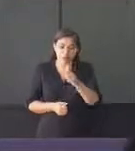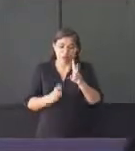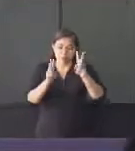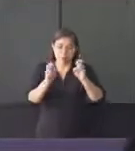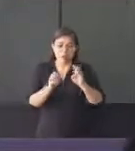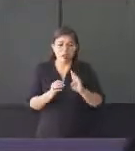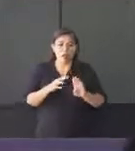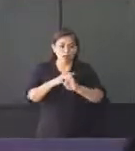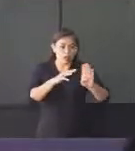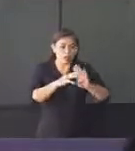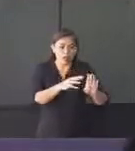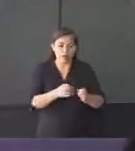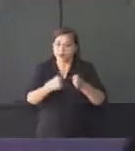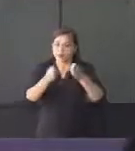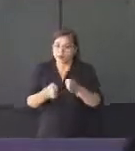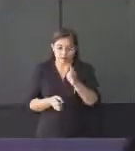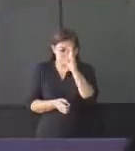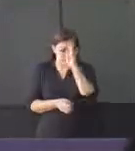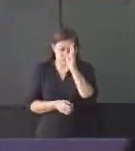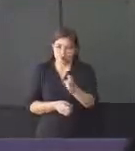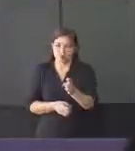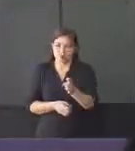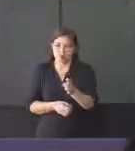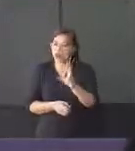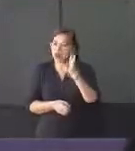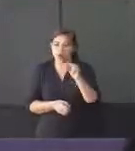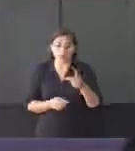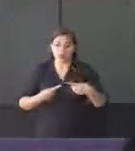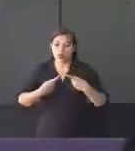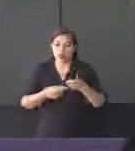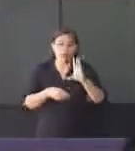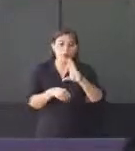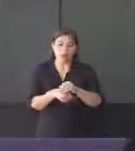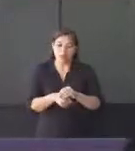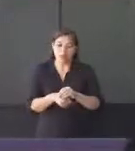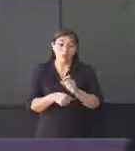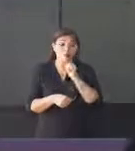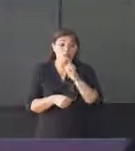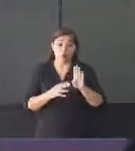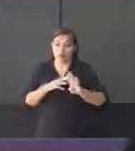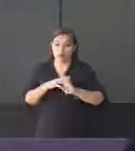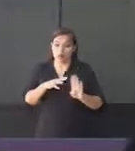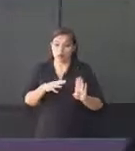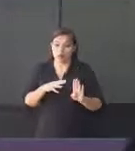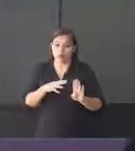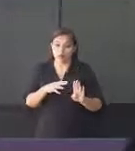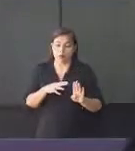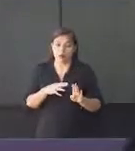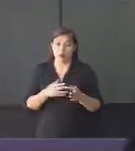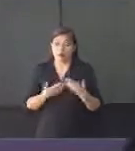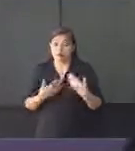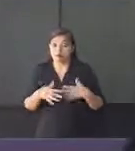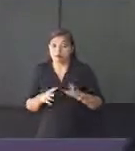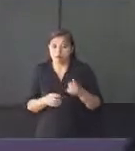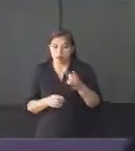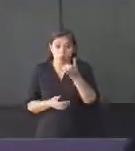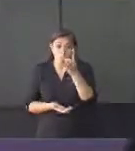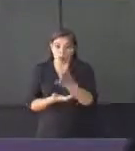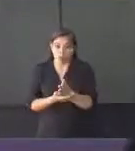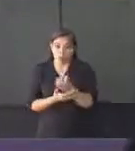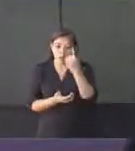of migration in Italy is forbidden. I mean, we do not admit the right to